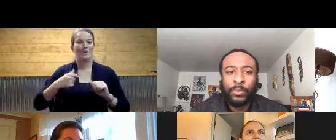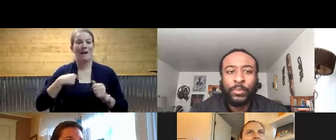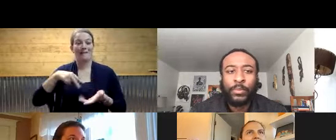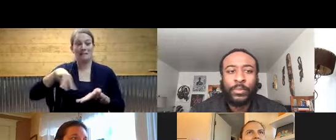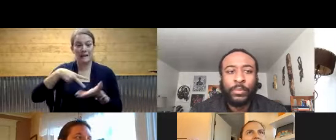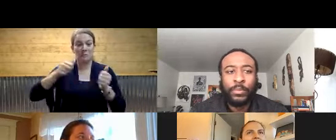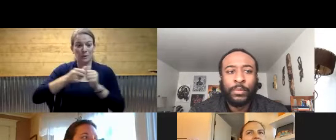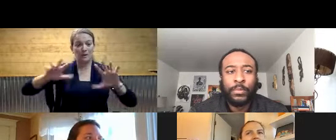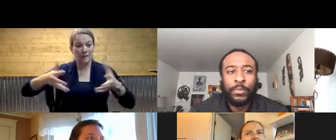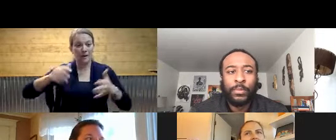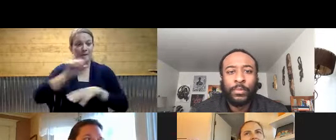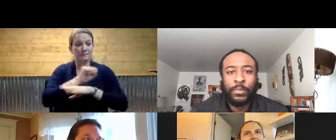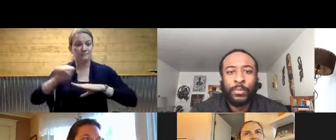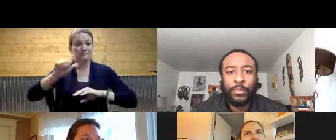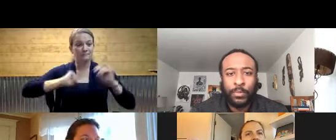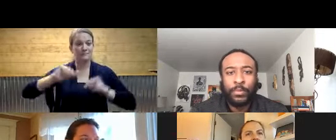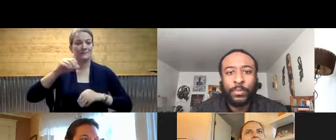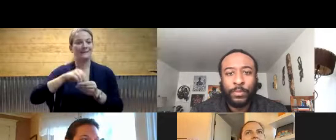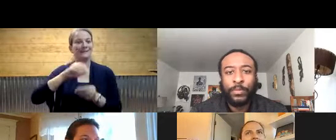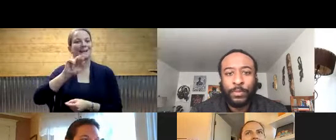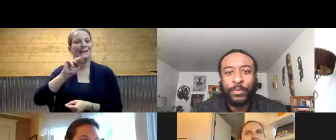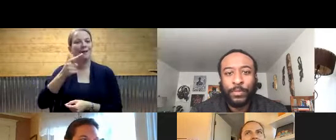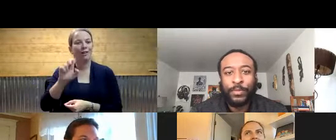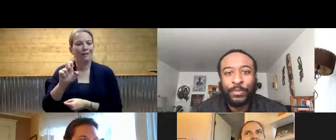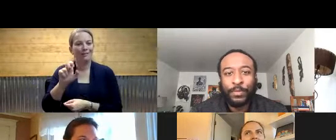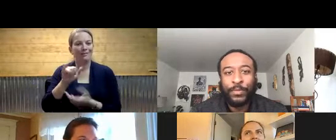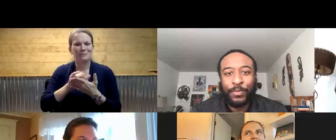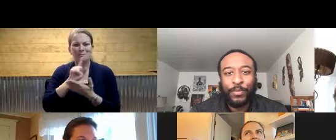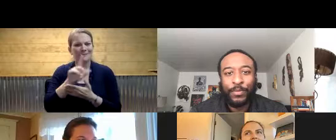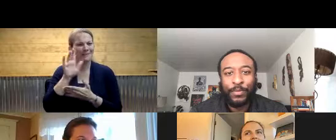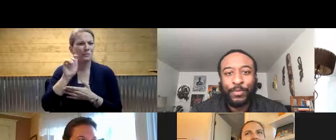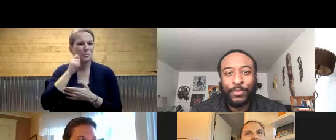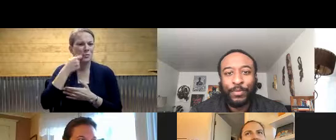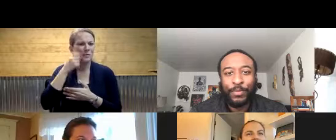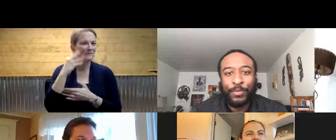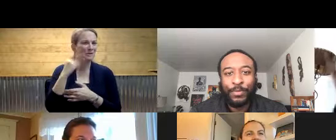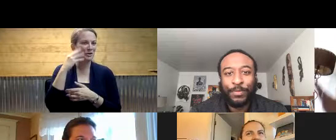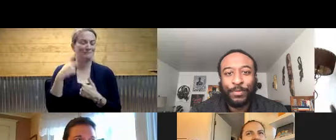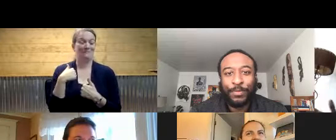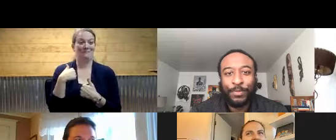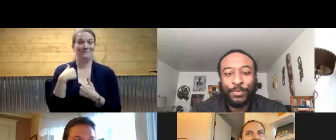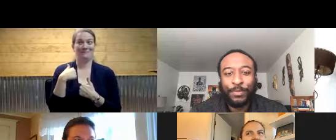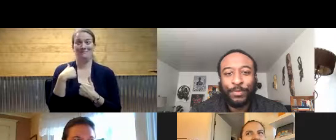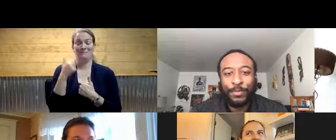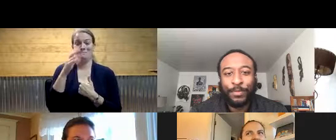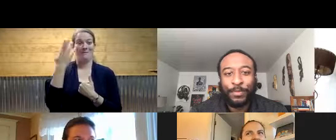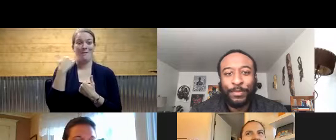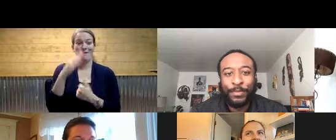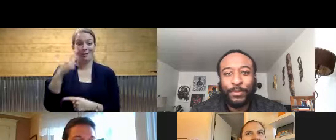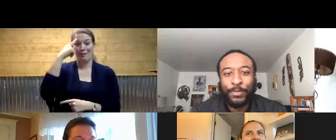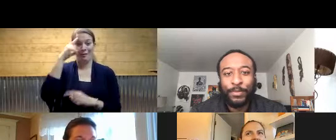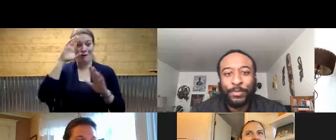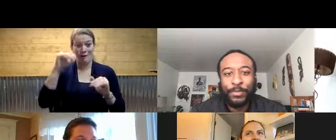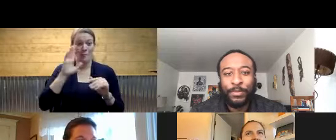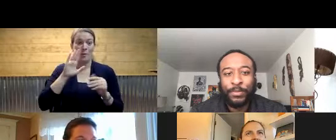in the Ingley Auditorium, which was pretty awesome for me, which I had never done before, right? You're performing in front of a bunch of people, and it was